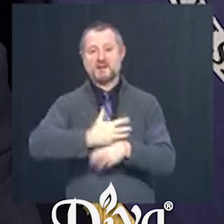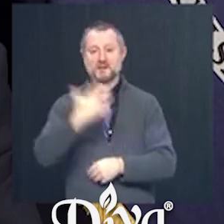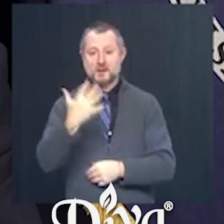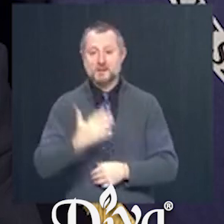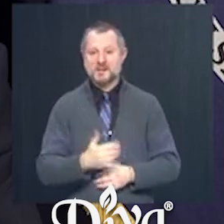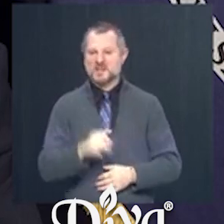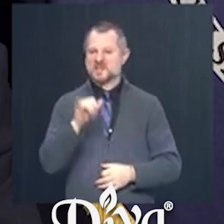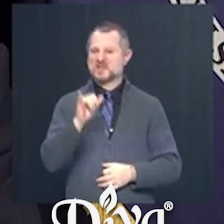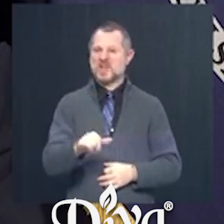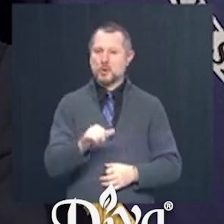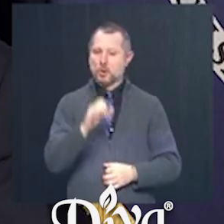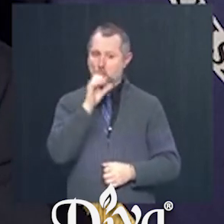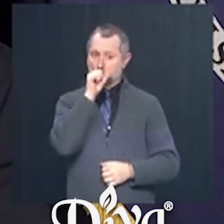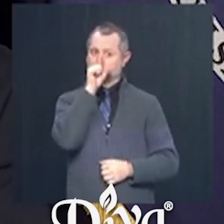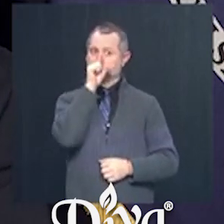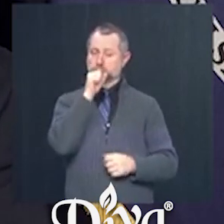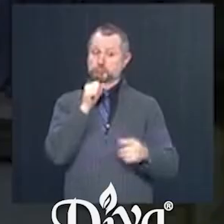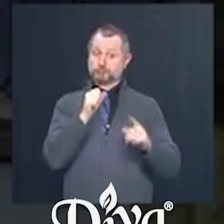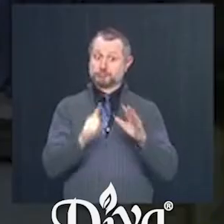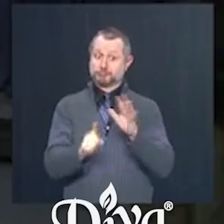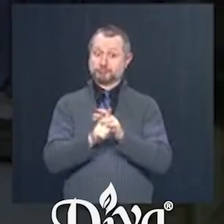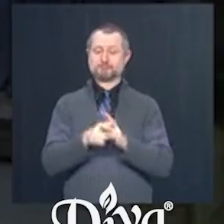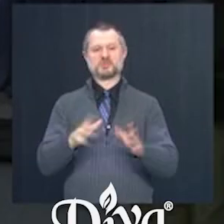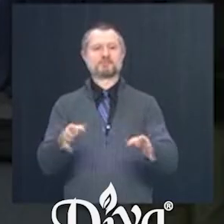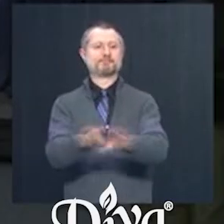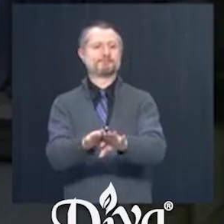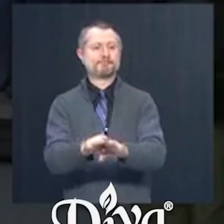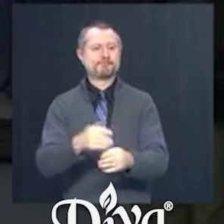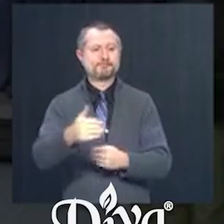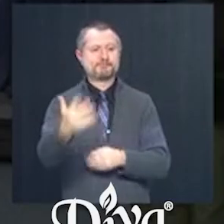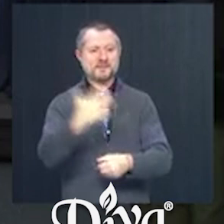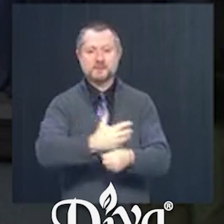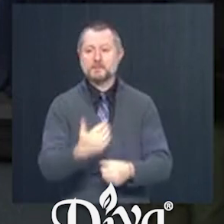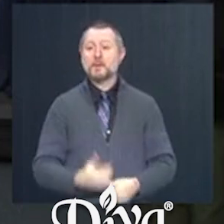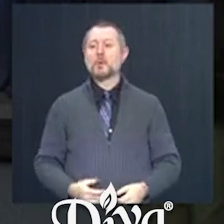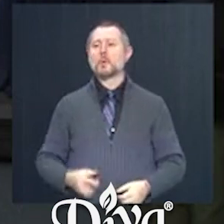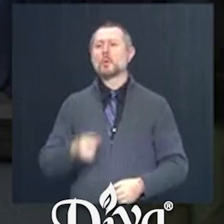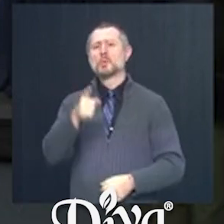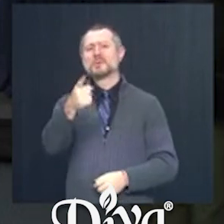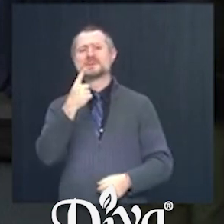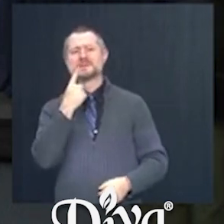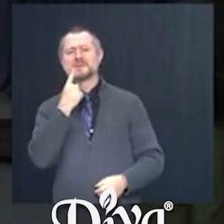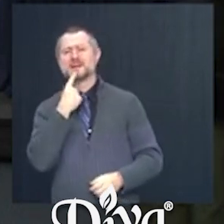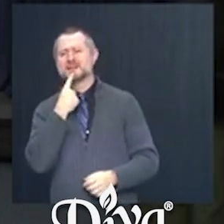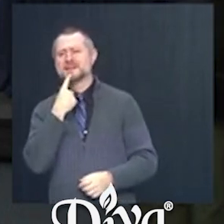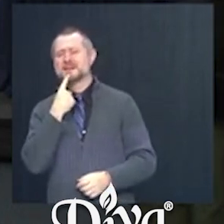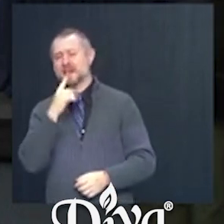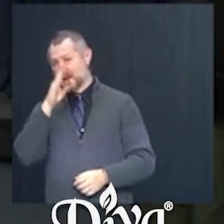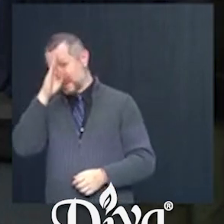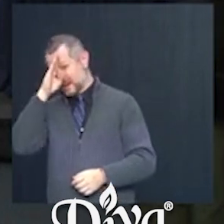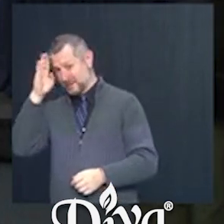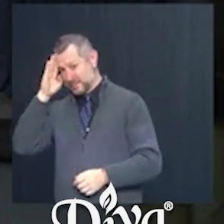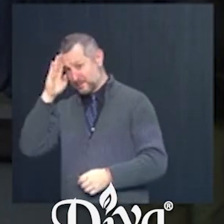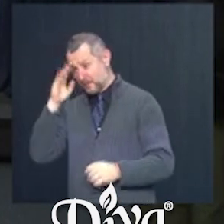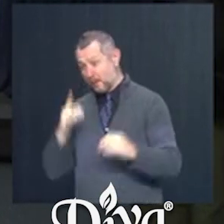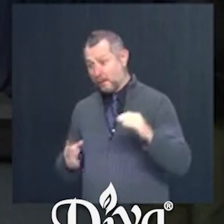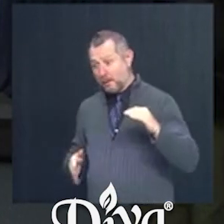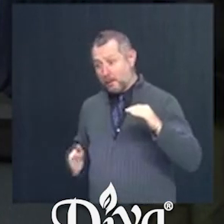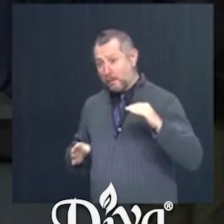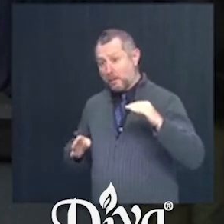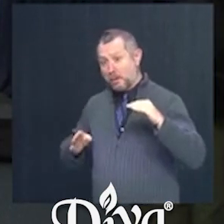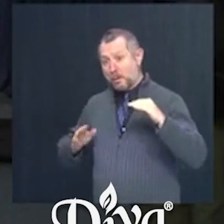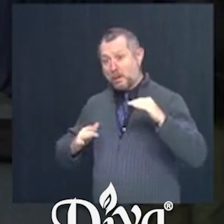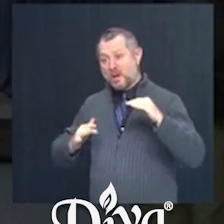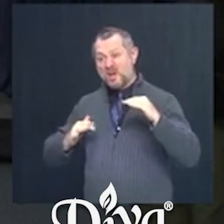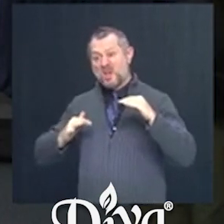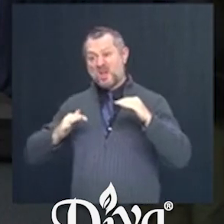zone. Marcia? So my question to you is you've said that you would, if the hospitalization rates don't stabilize, you would